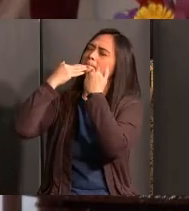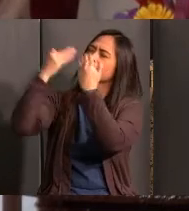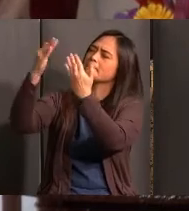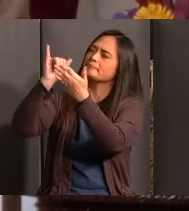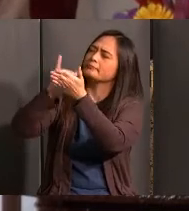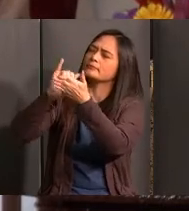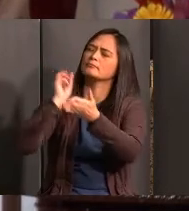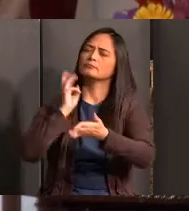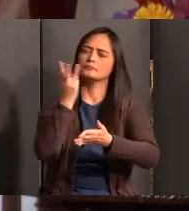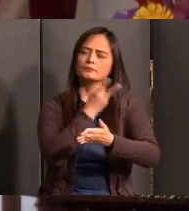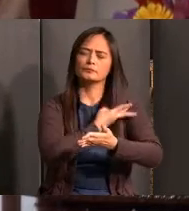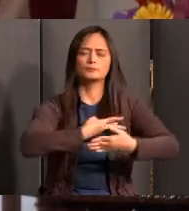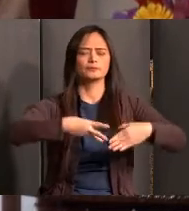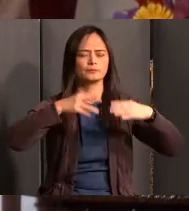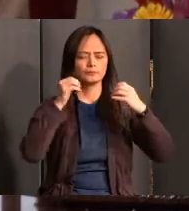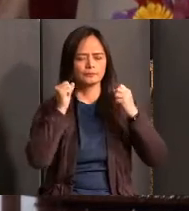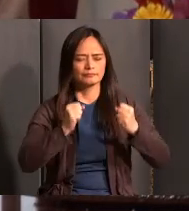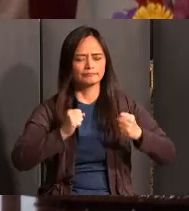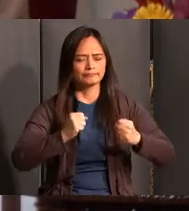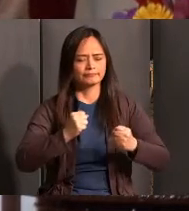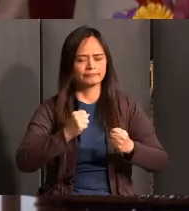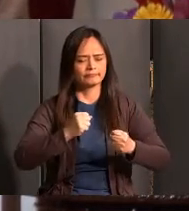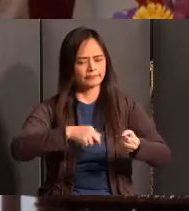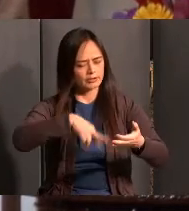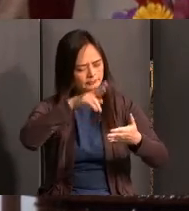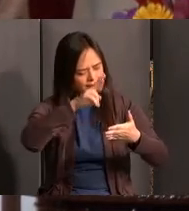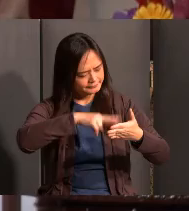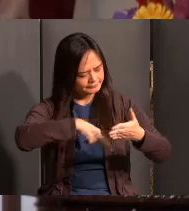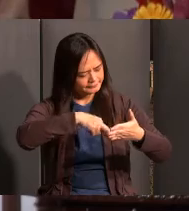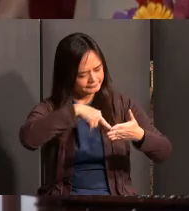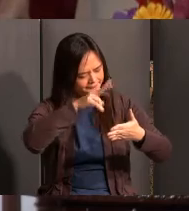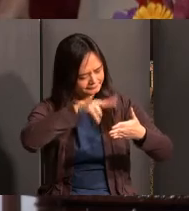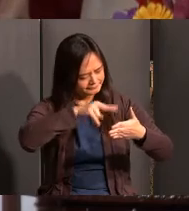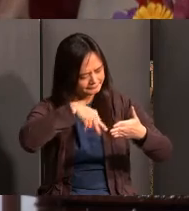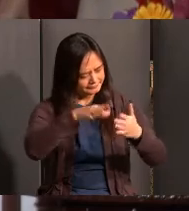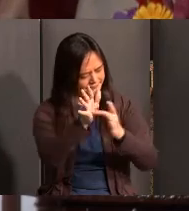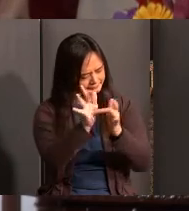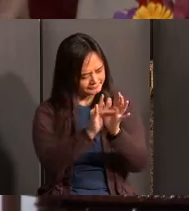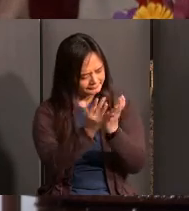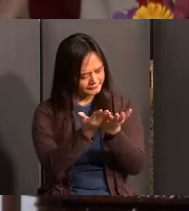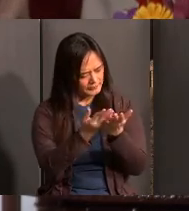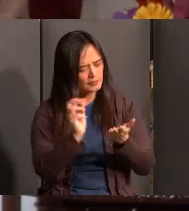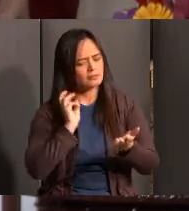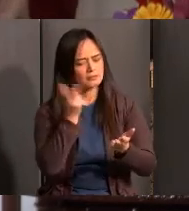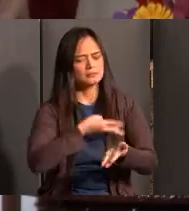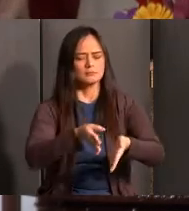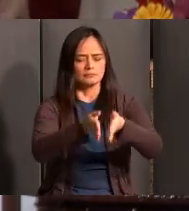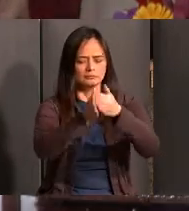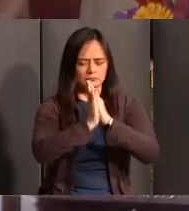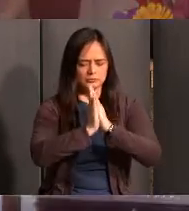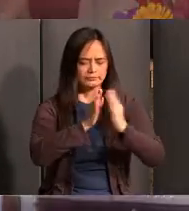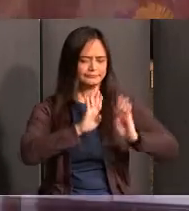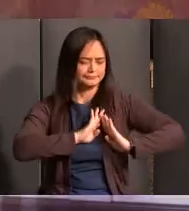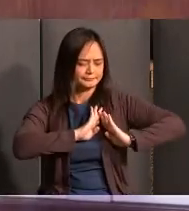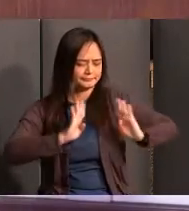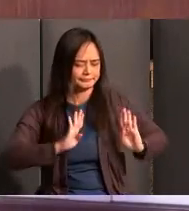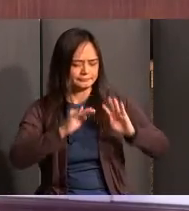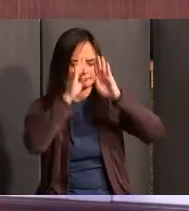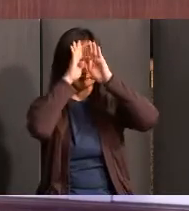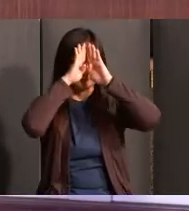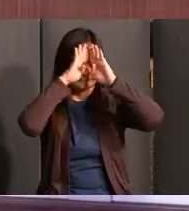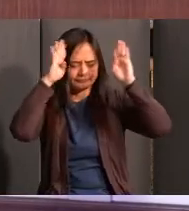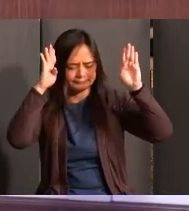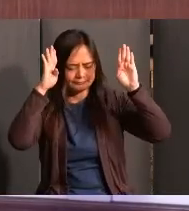we can look into your word. We ask now, dear God, that you'd open our hearts, open